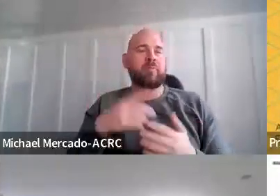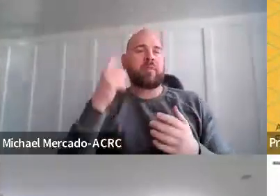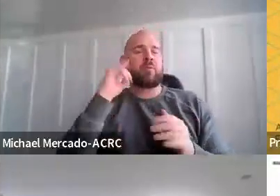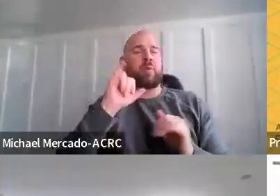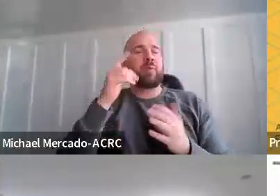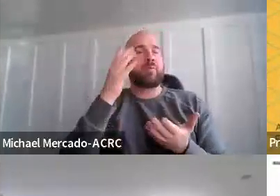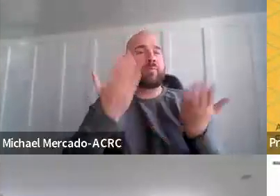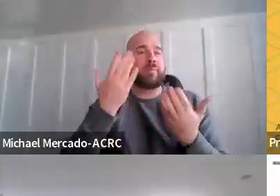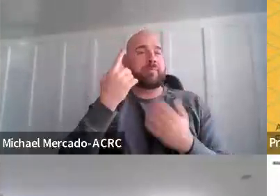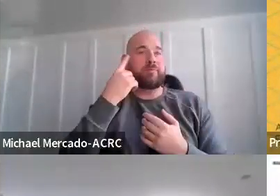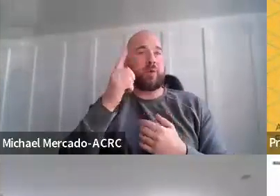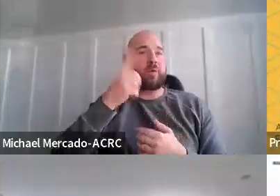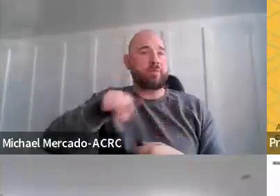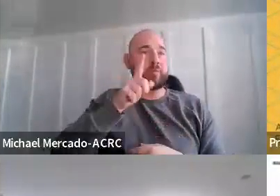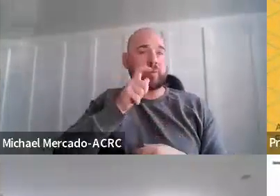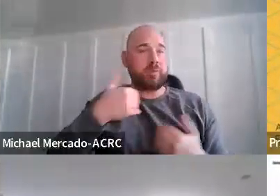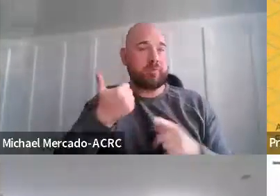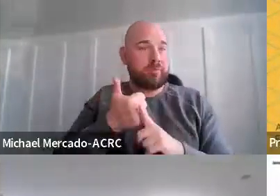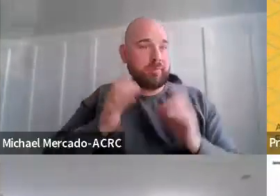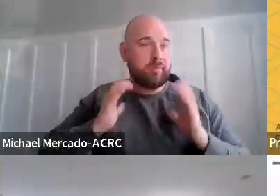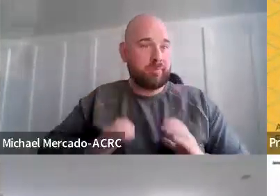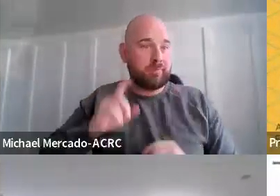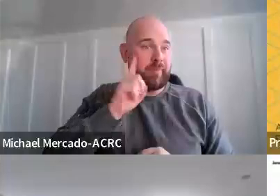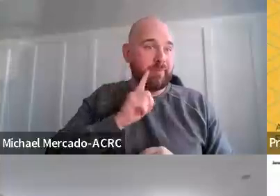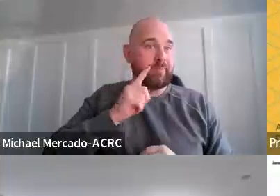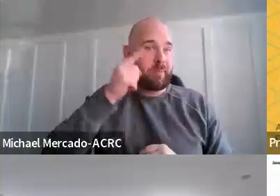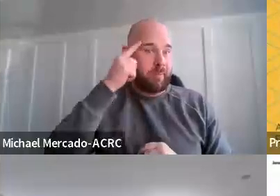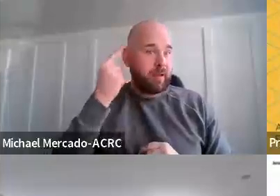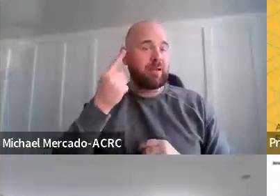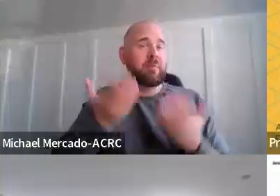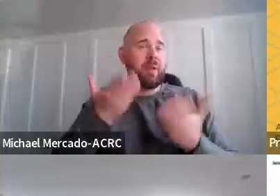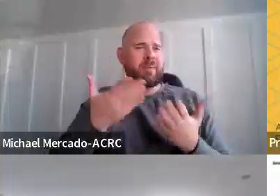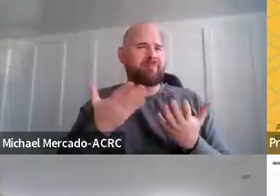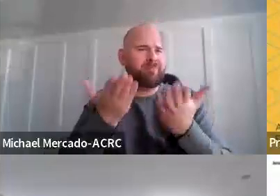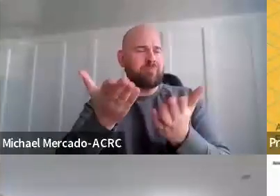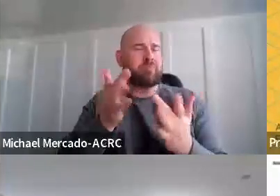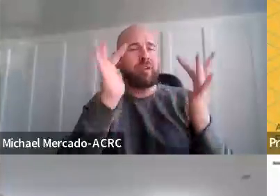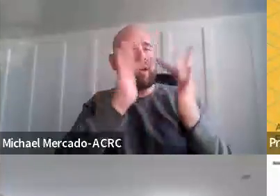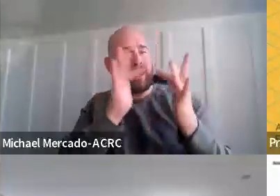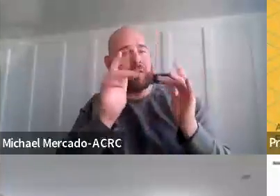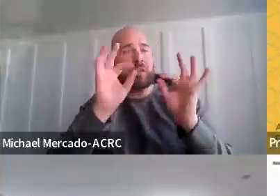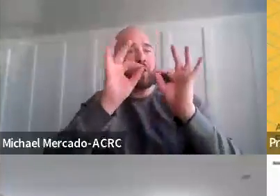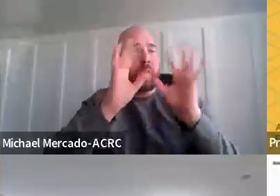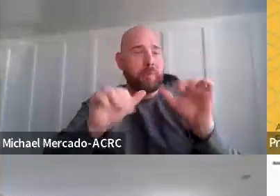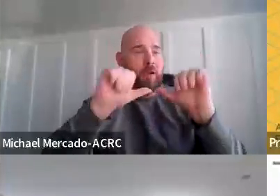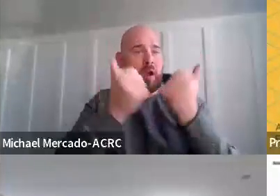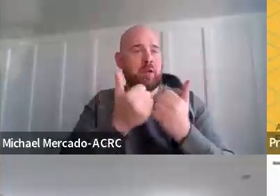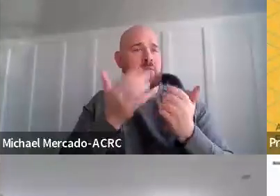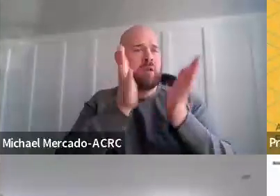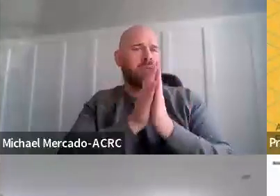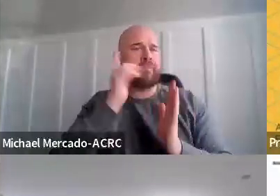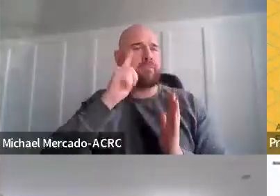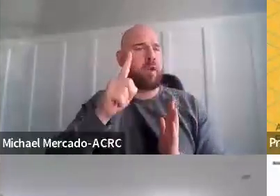It'd be very good for us all to know. And for those of you who have a consumer who are deaf and they are